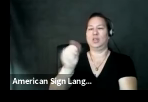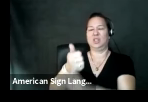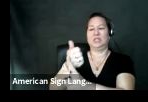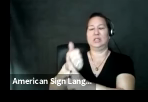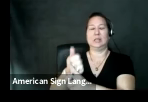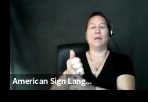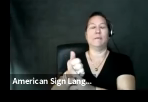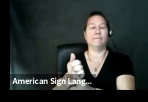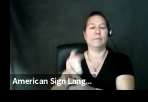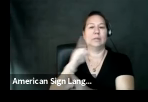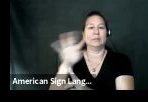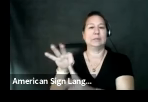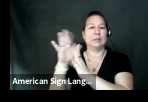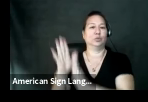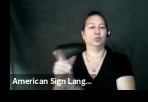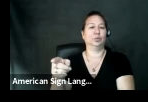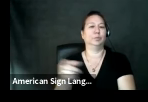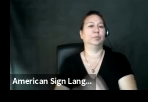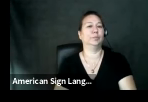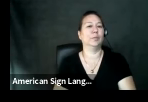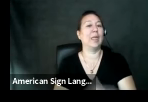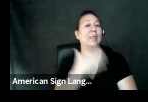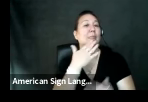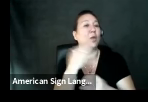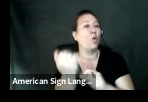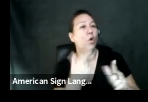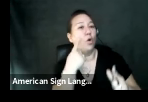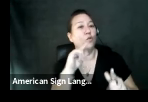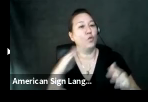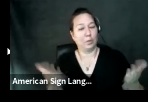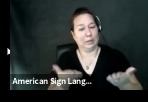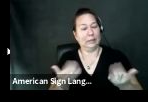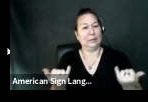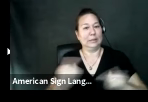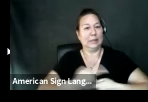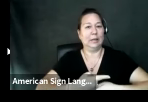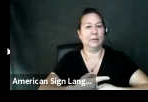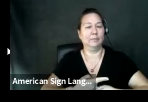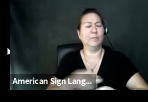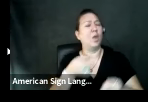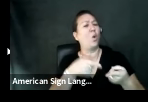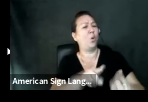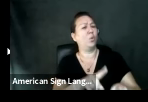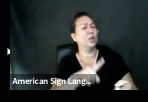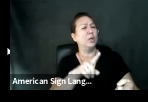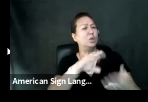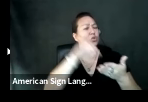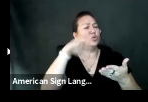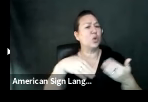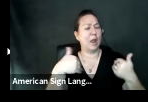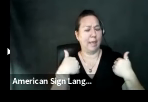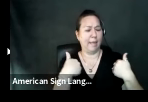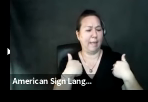Hi, everyone, and thank you for being here today. So when a student is having,